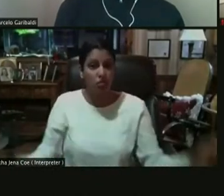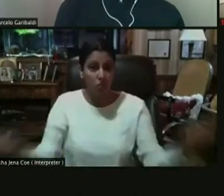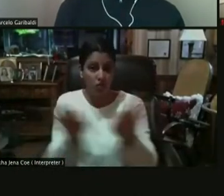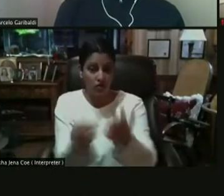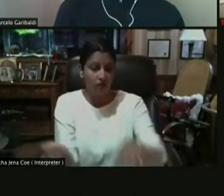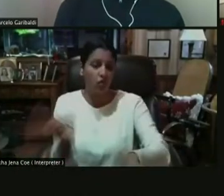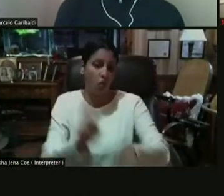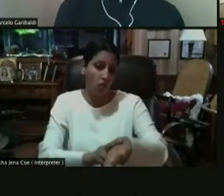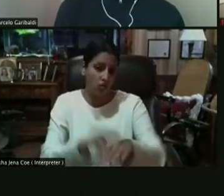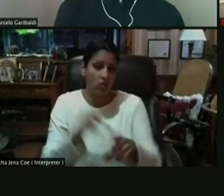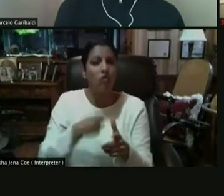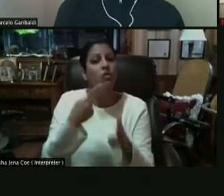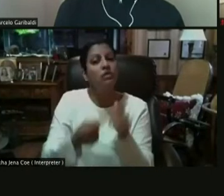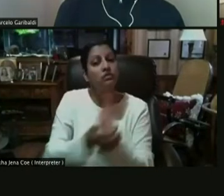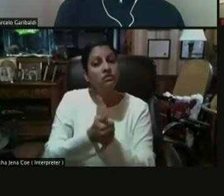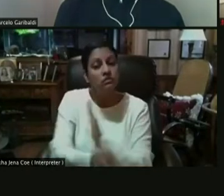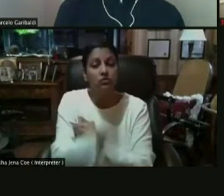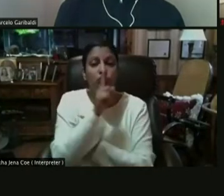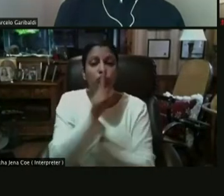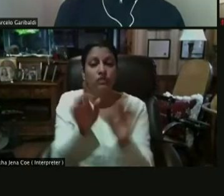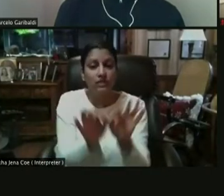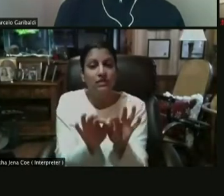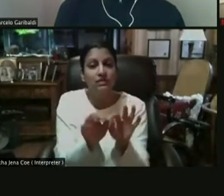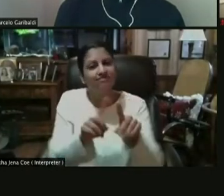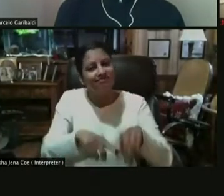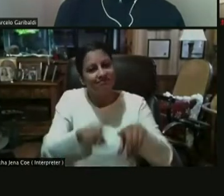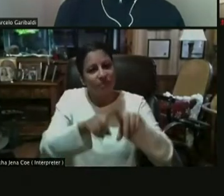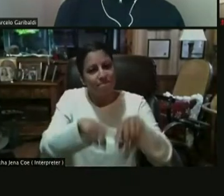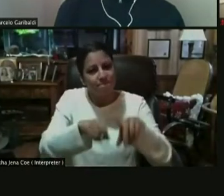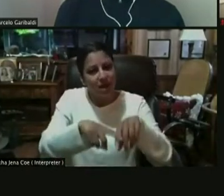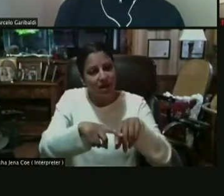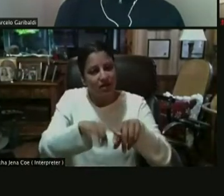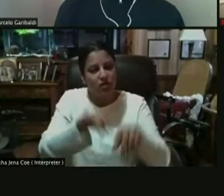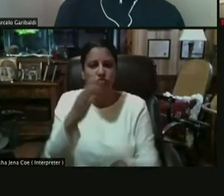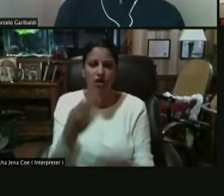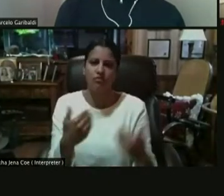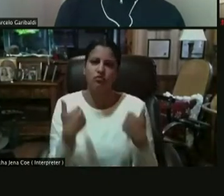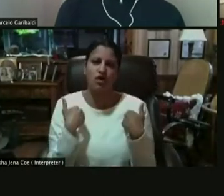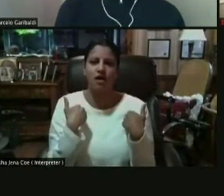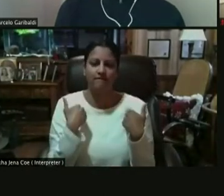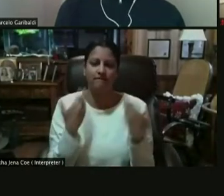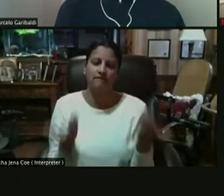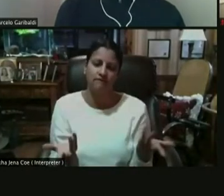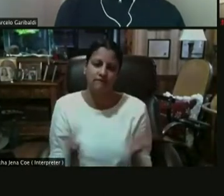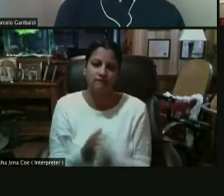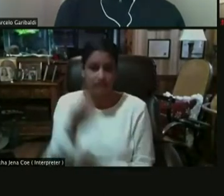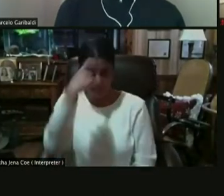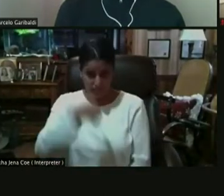And then the skills really depend a little bit on what job you have in the end. So